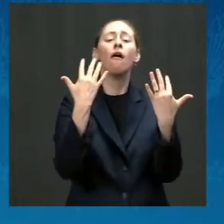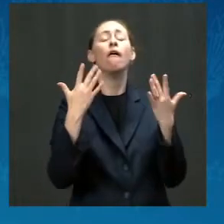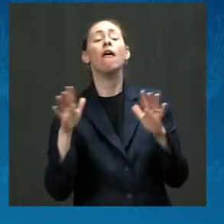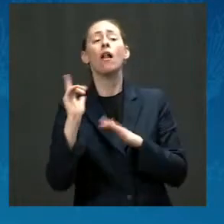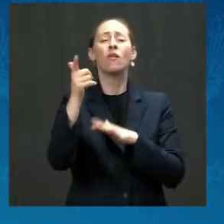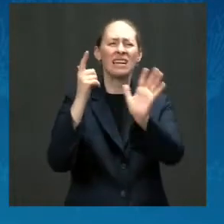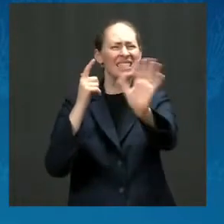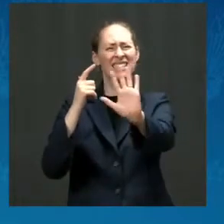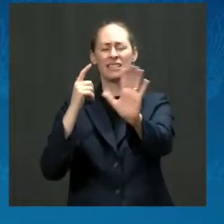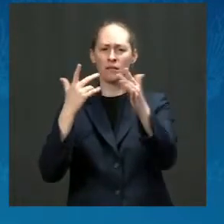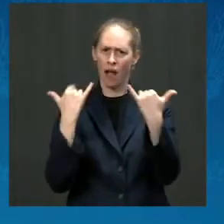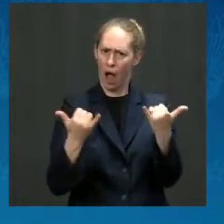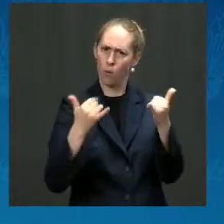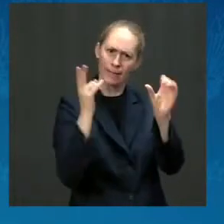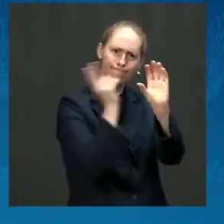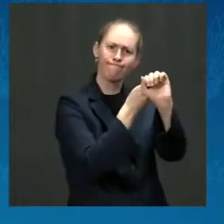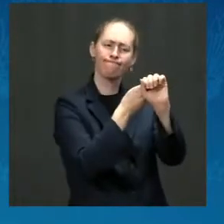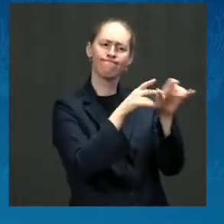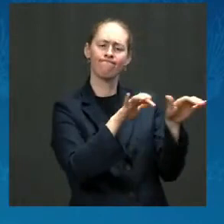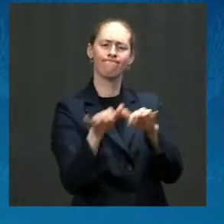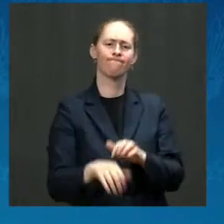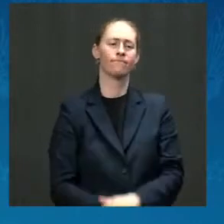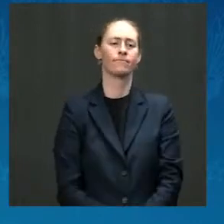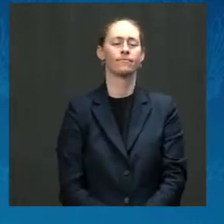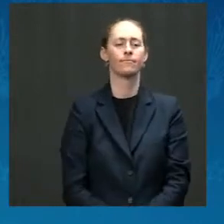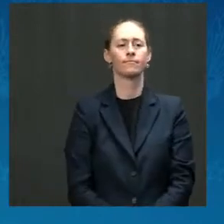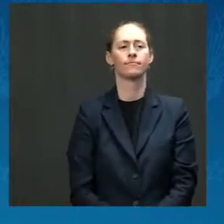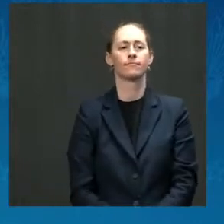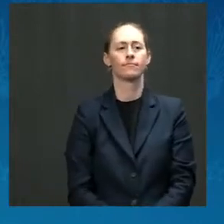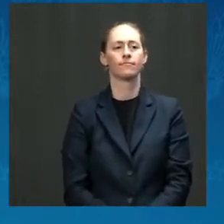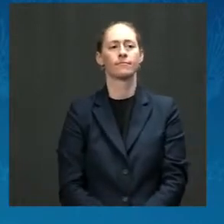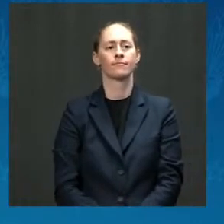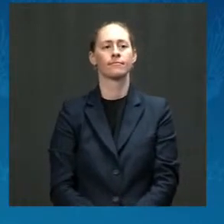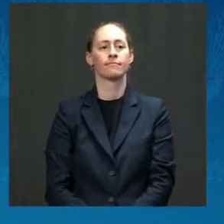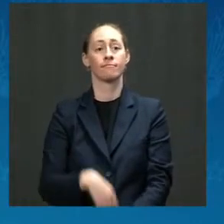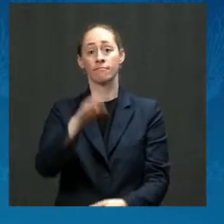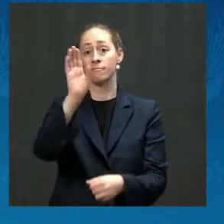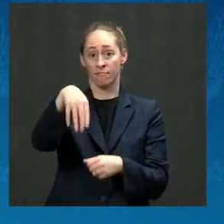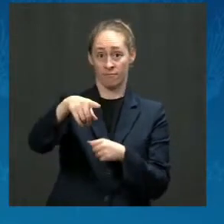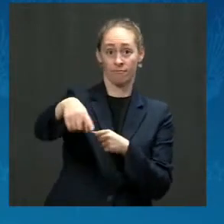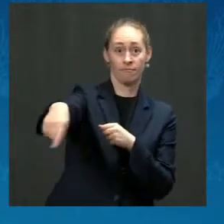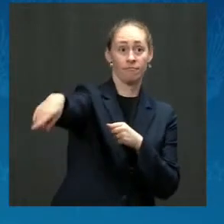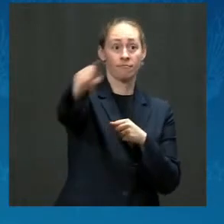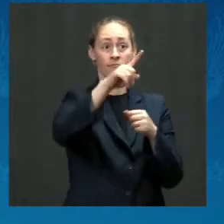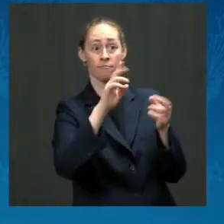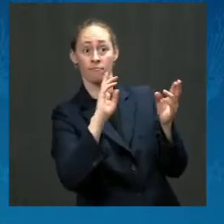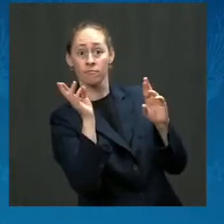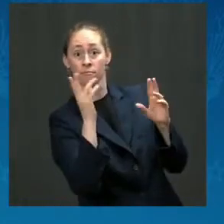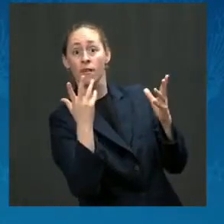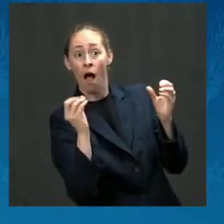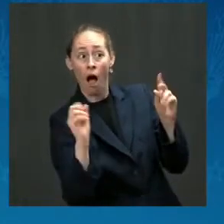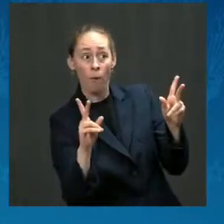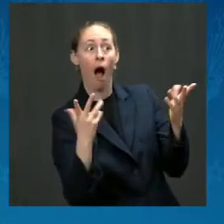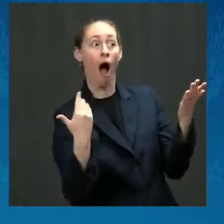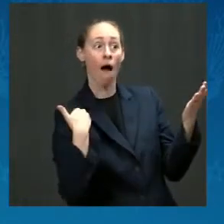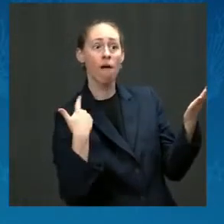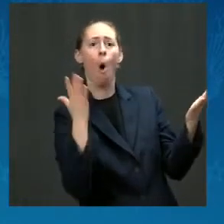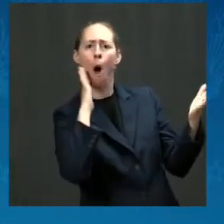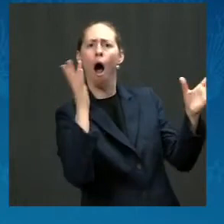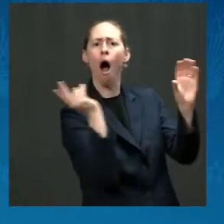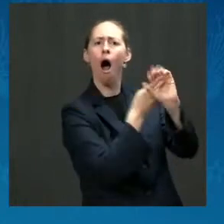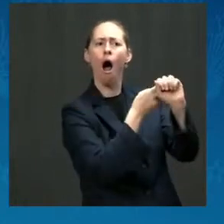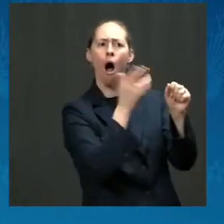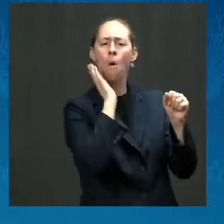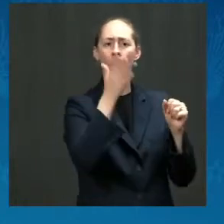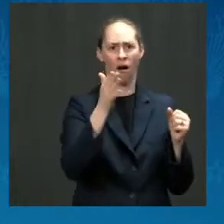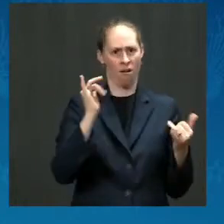And now we know that when people have the opportunity to sign up, they do. And that is why we're here today